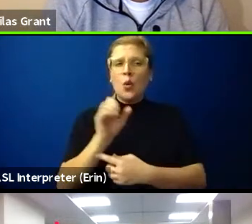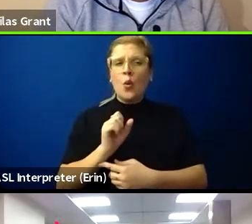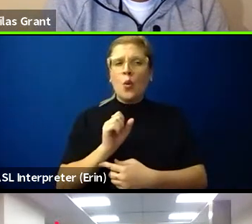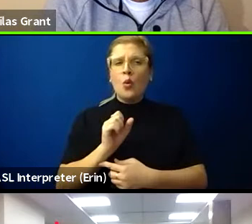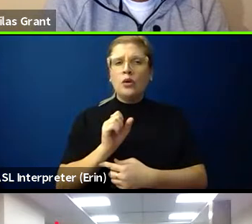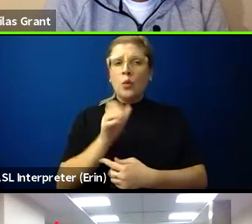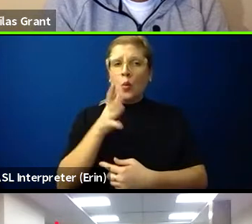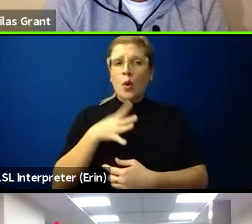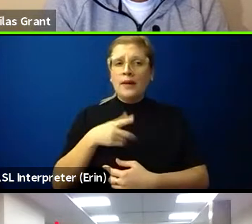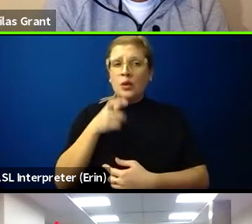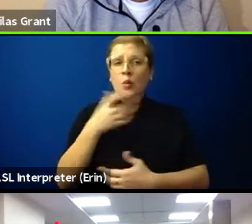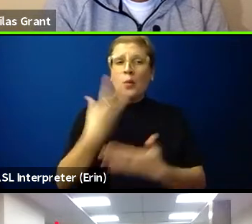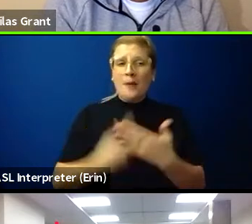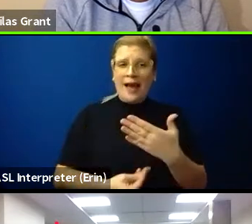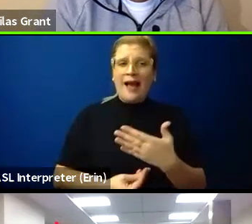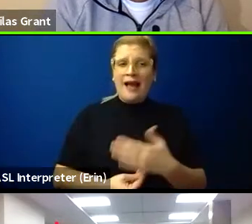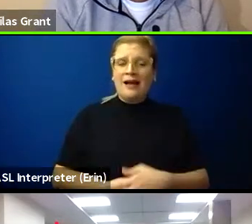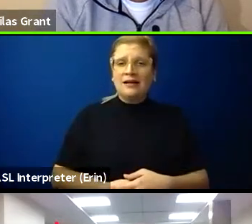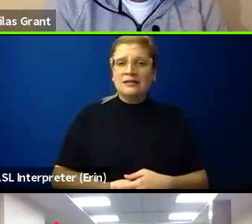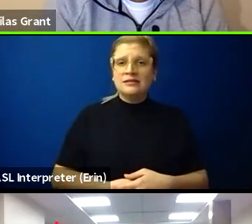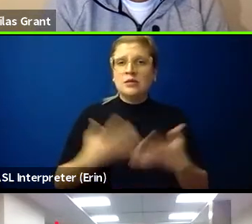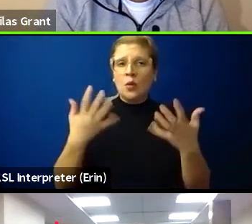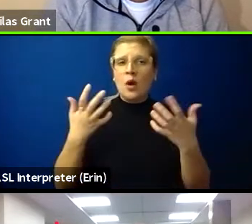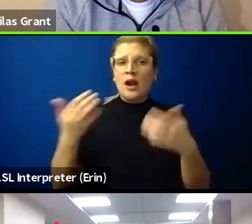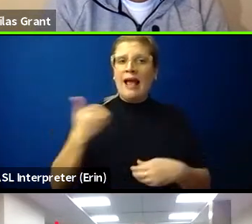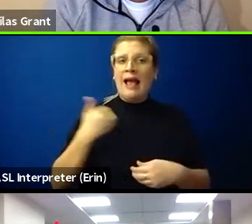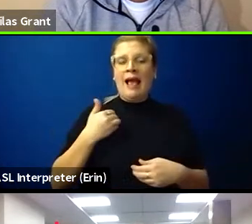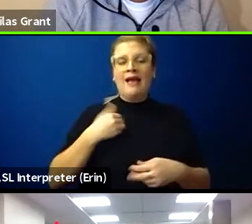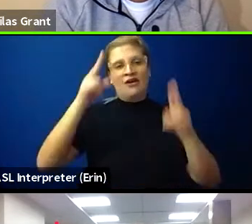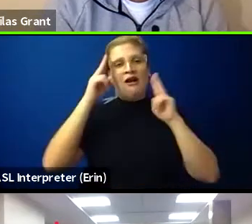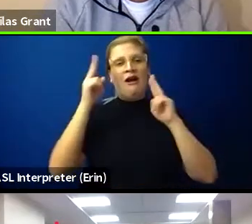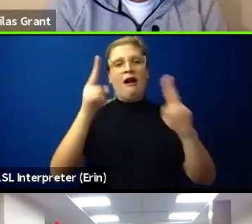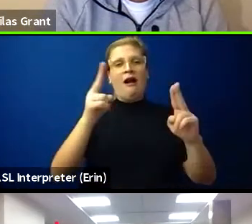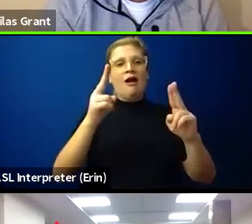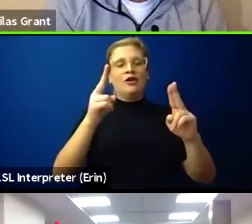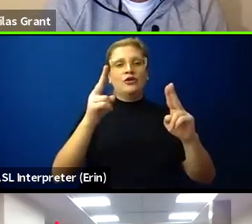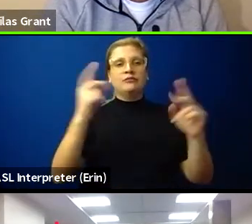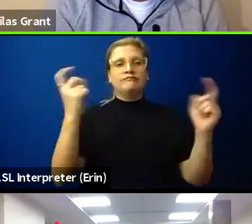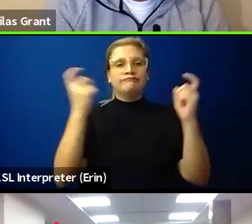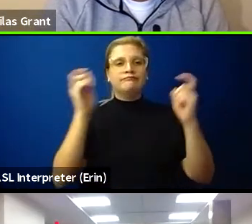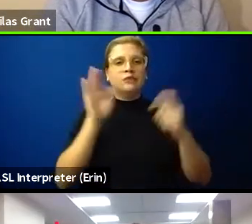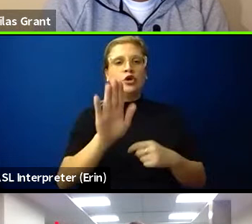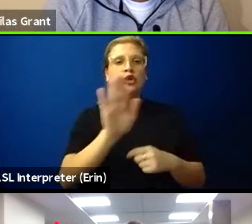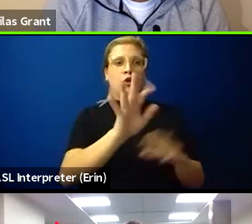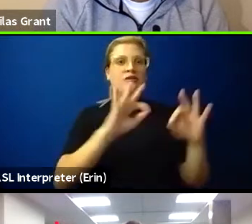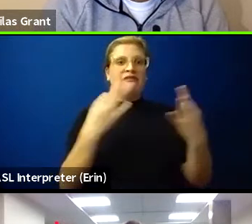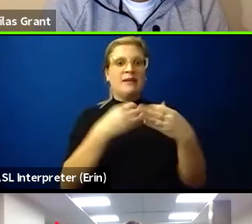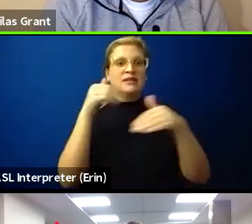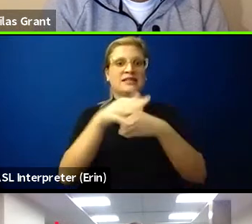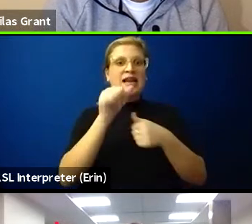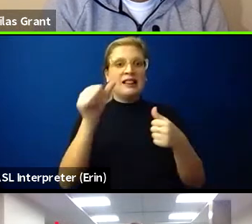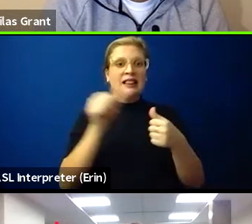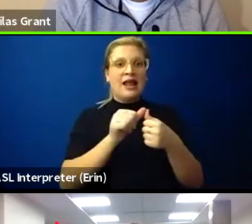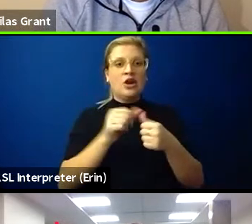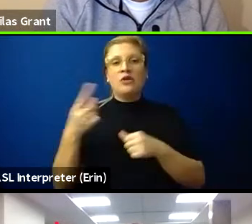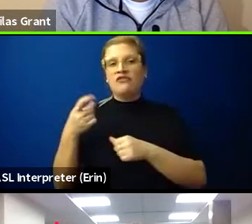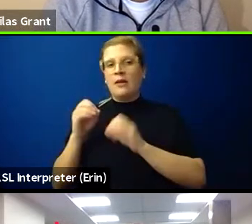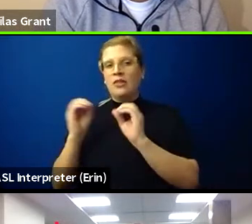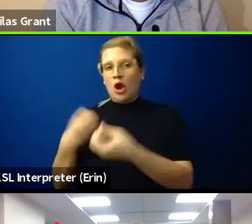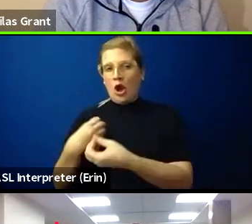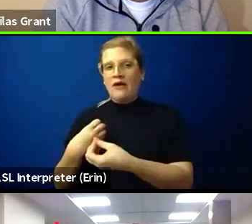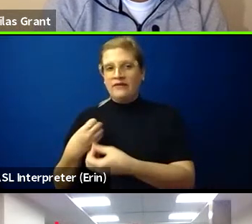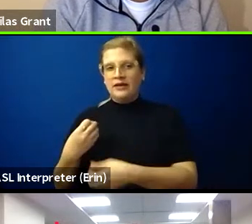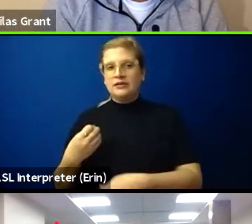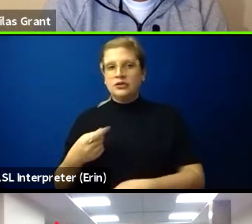away. We would love to commemorate her and send her family a letter on behalf of the office. So if you and I can